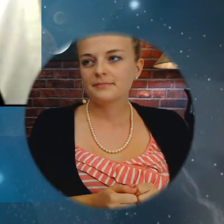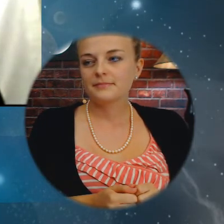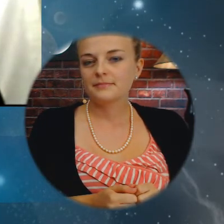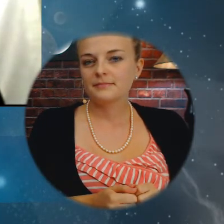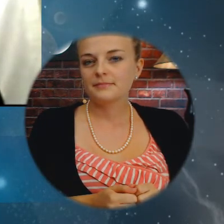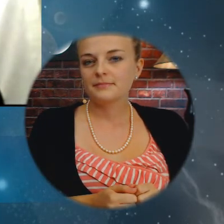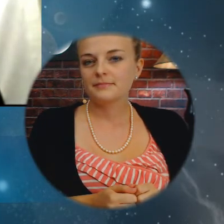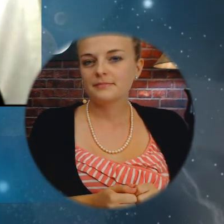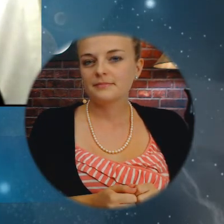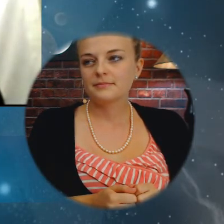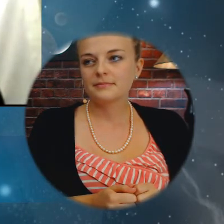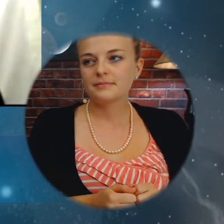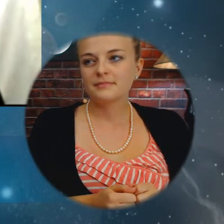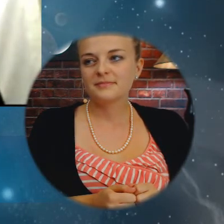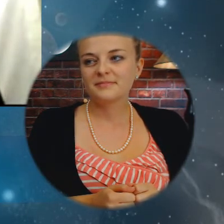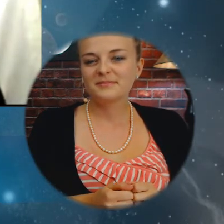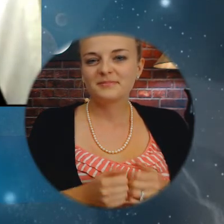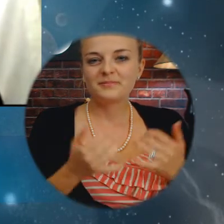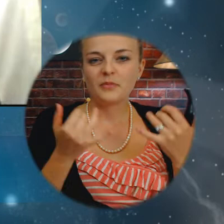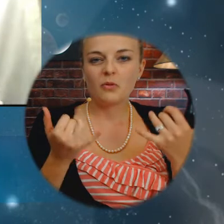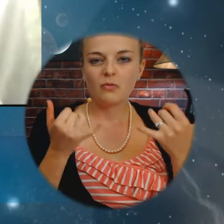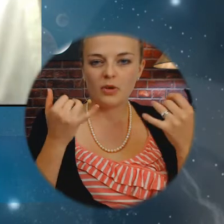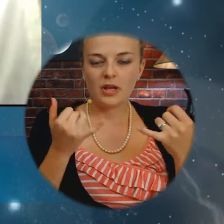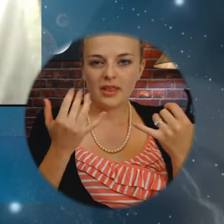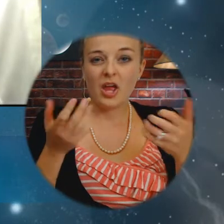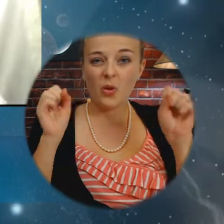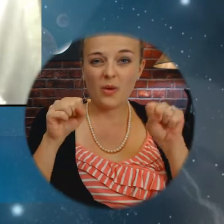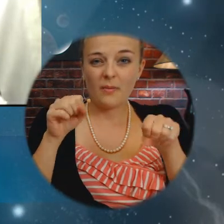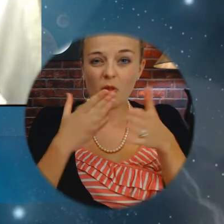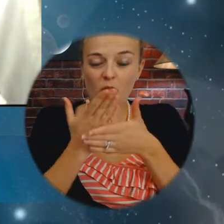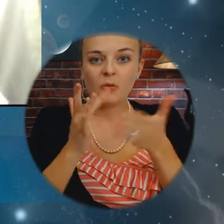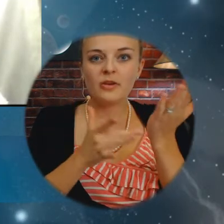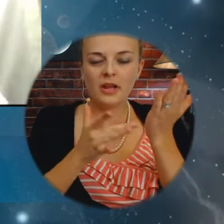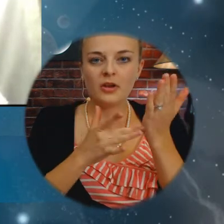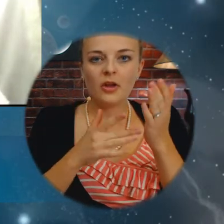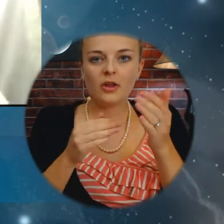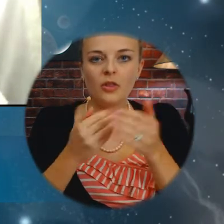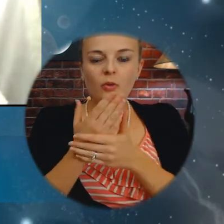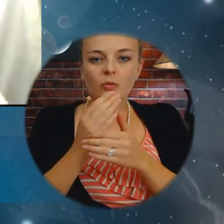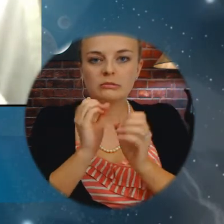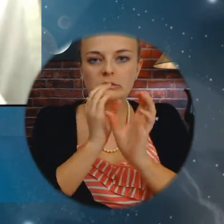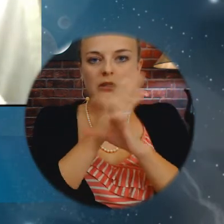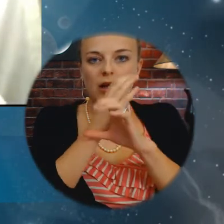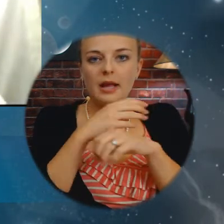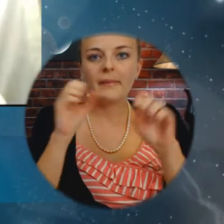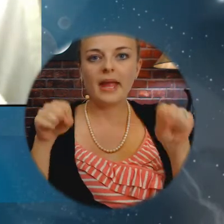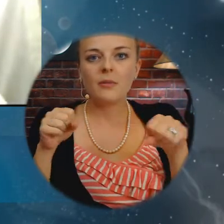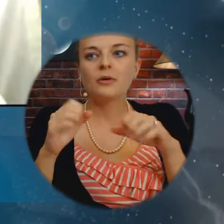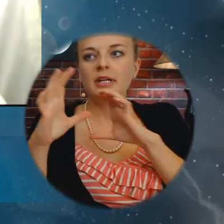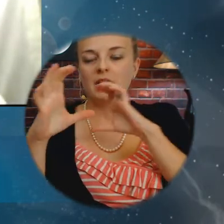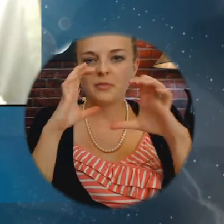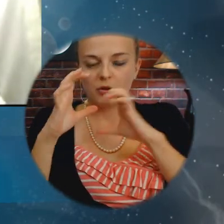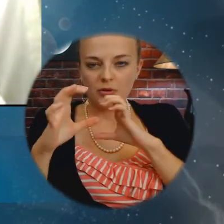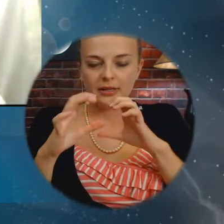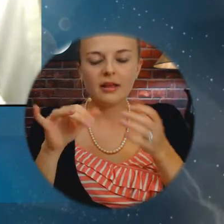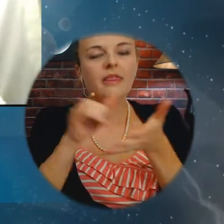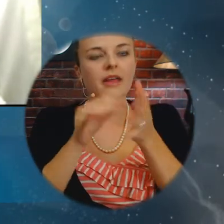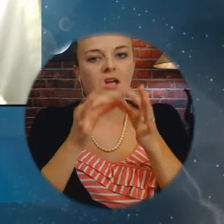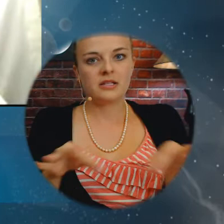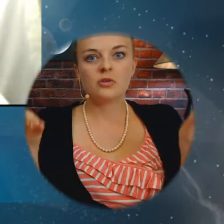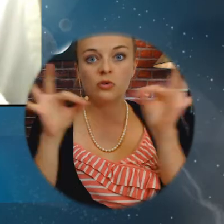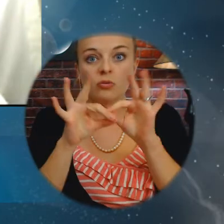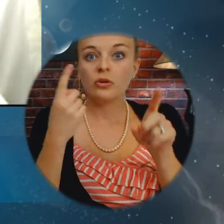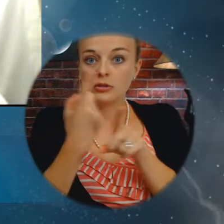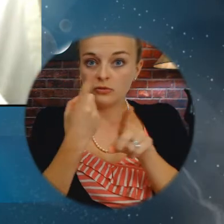Although I don't really see too much on the screen. I see your picture. But being able to hear what you're saying, basically, is what we